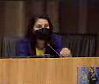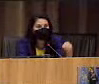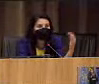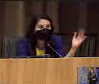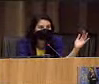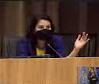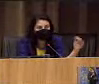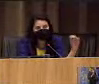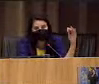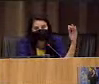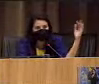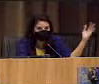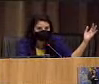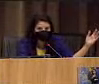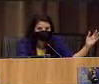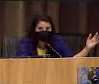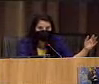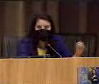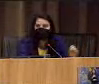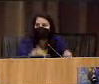can be notified by the